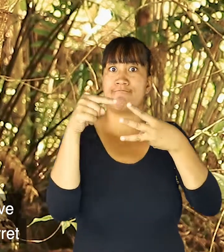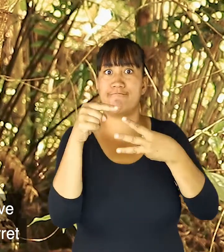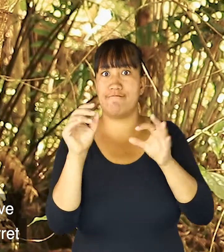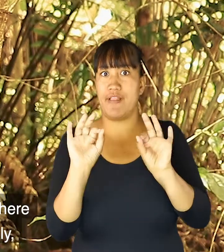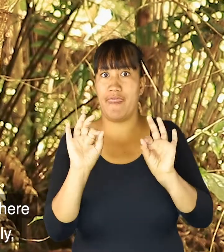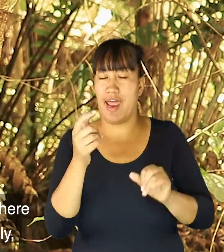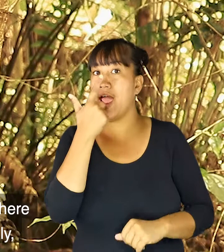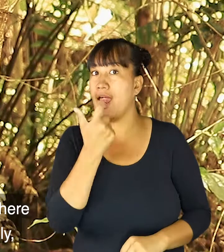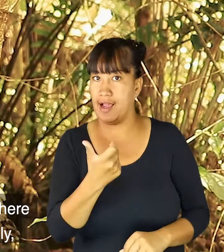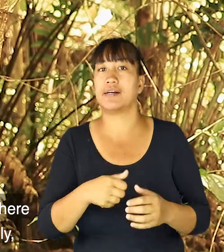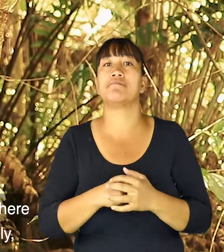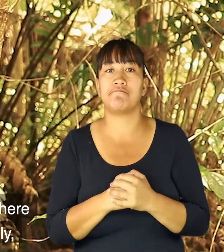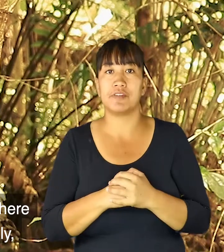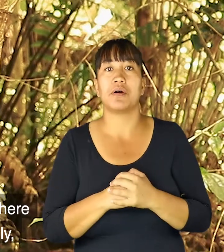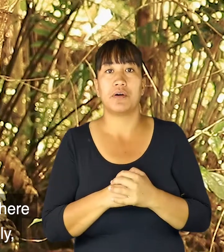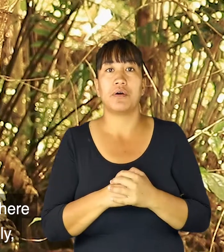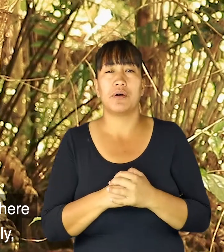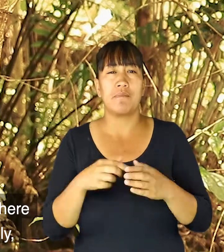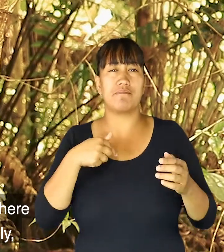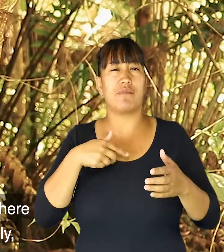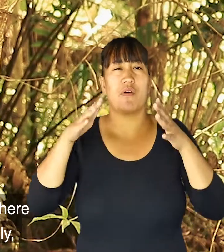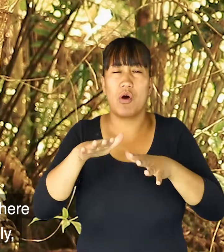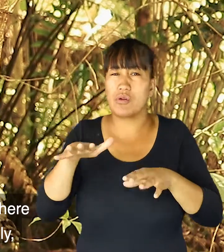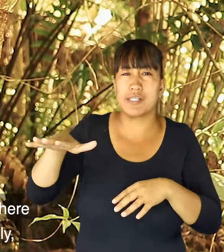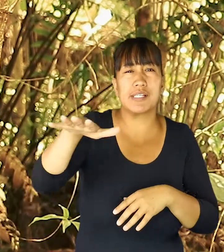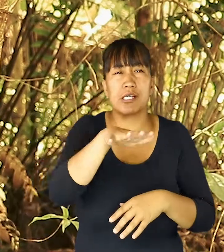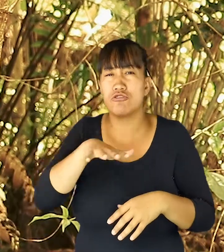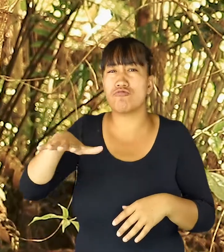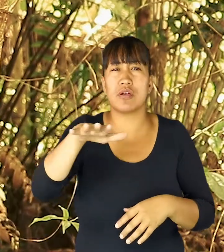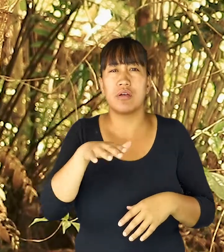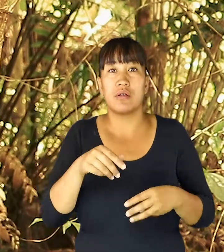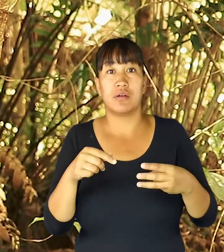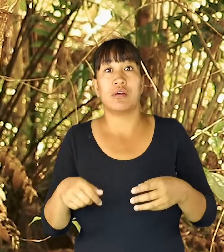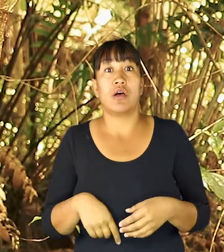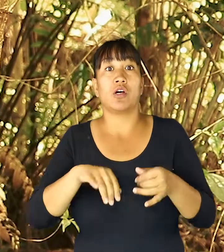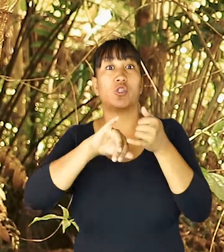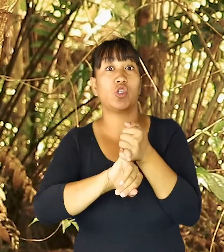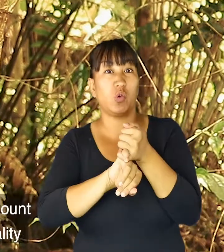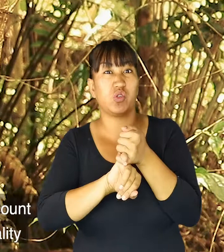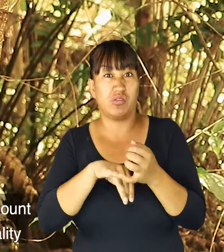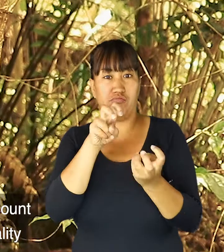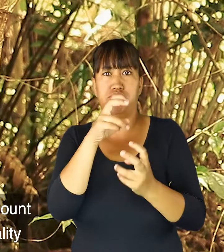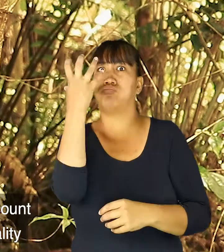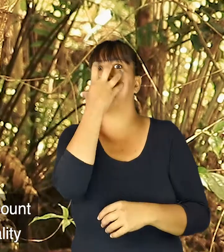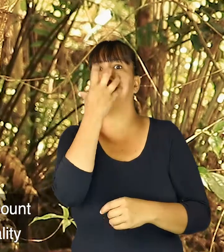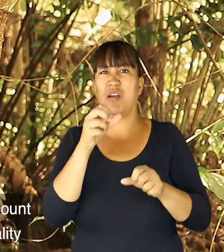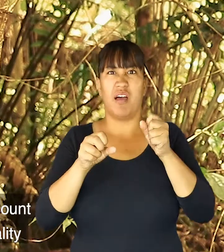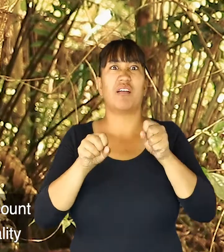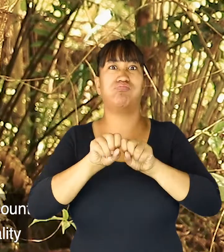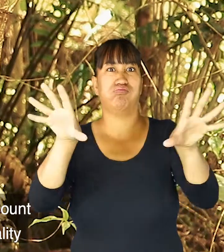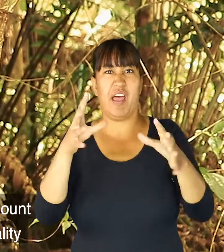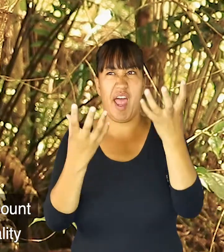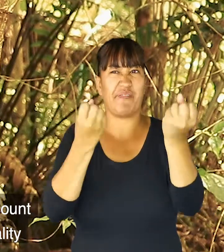established ferret population in our area where we operate predominantly, but there are definitely stoats out there. Stoats